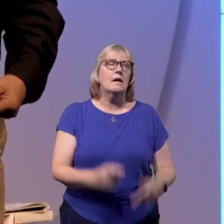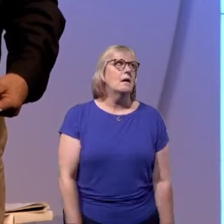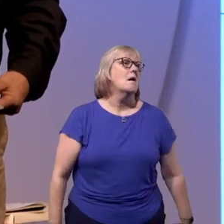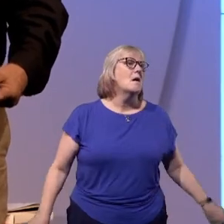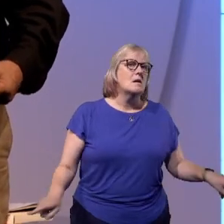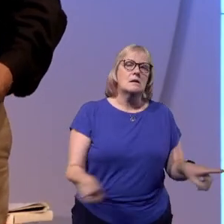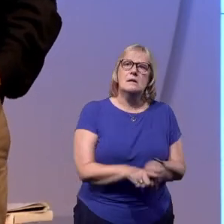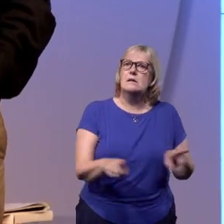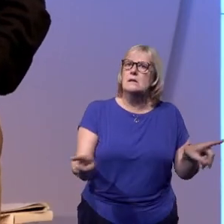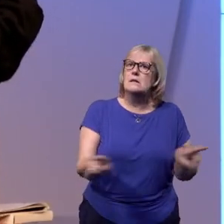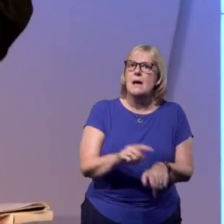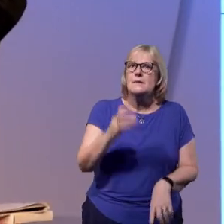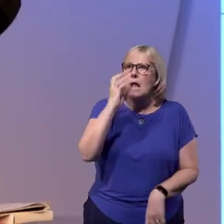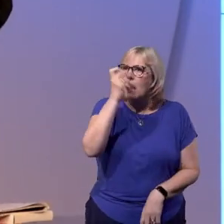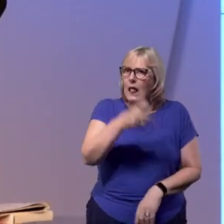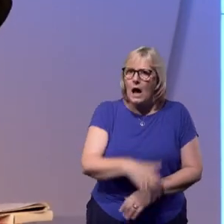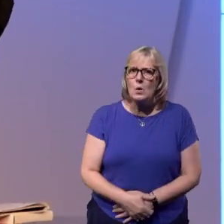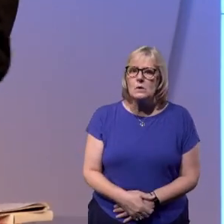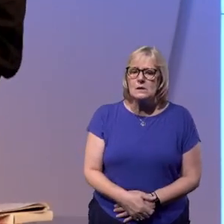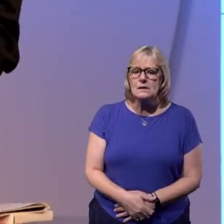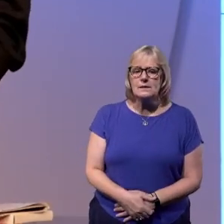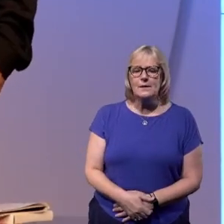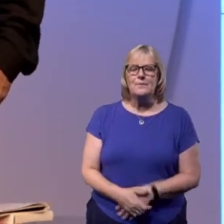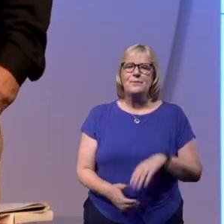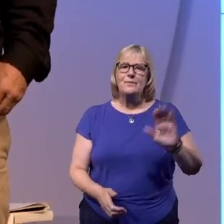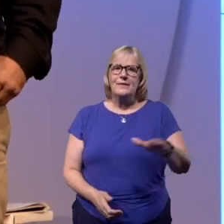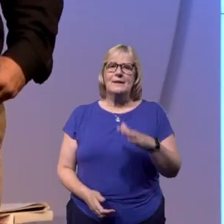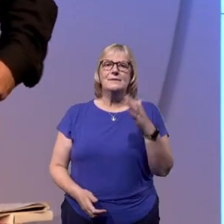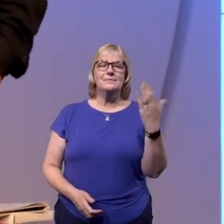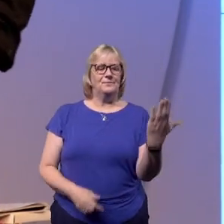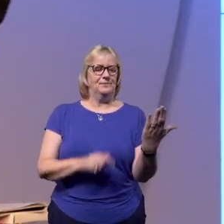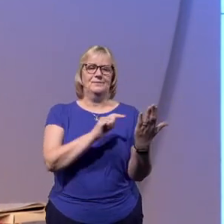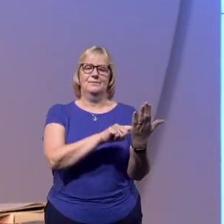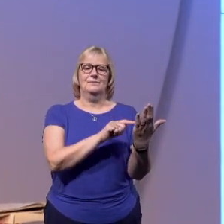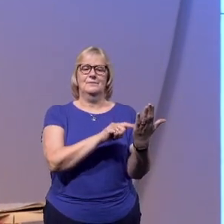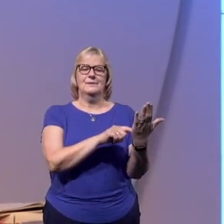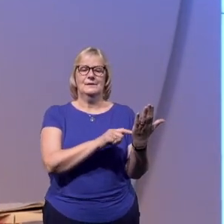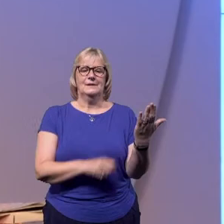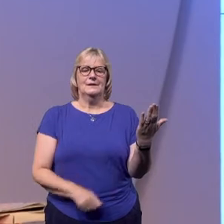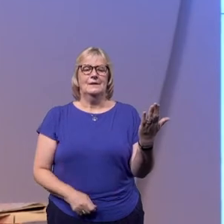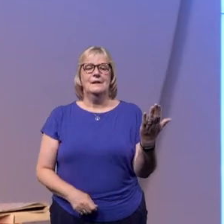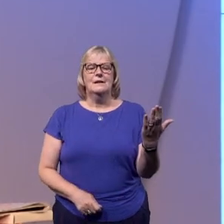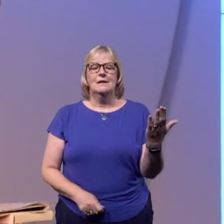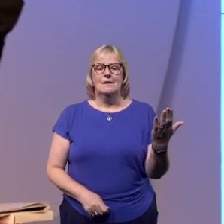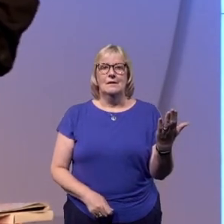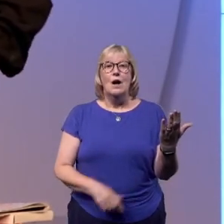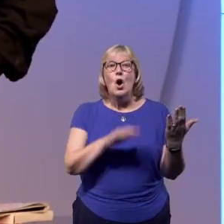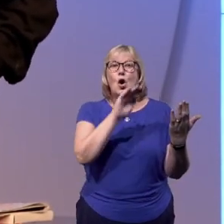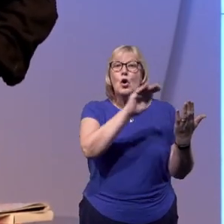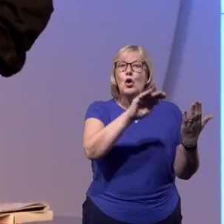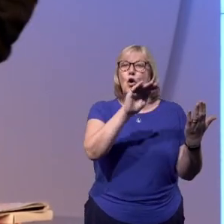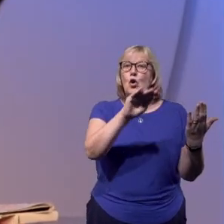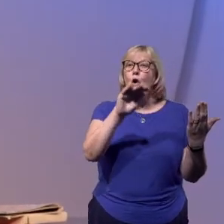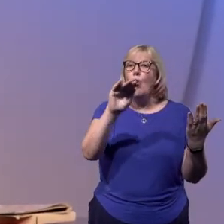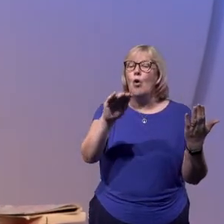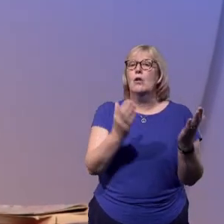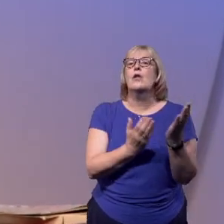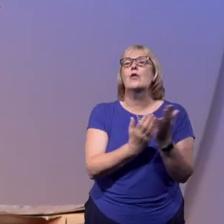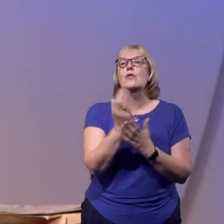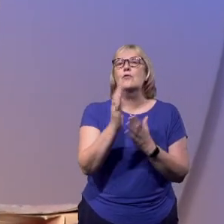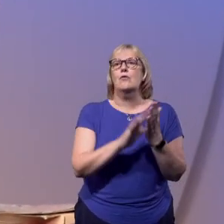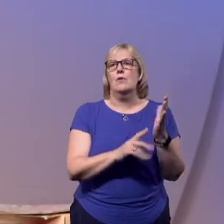clowns. They're like the clowns. Let's have a look, turn over, and investigate this issue of the call in Mark's